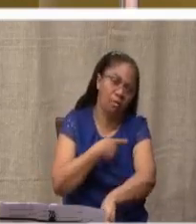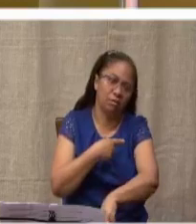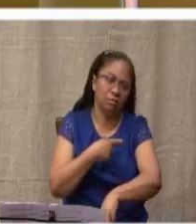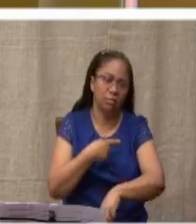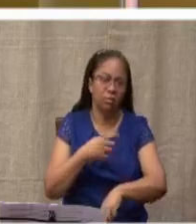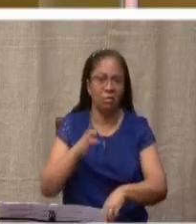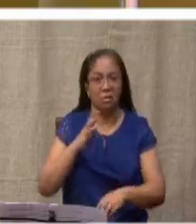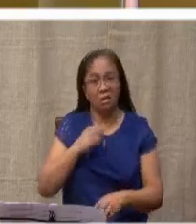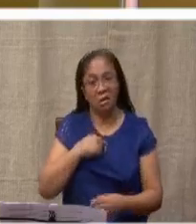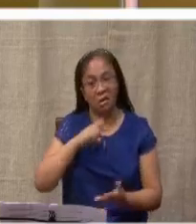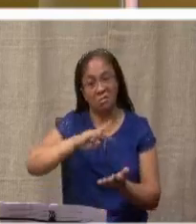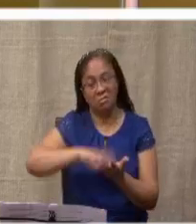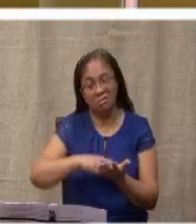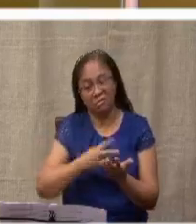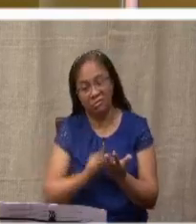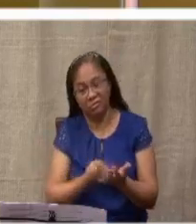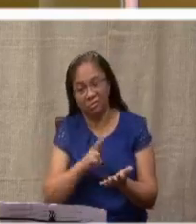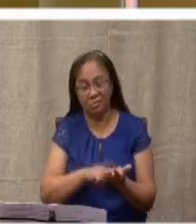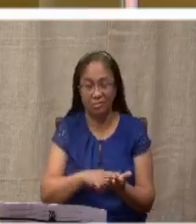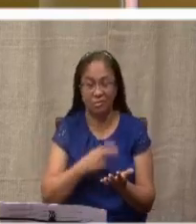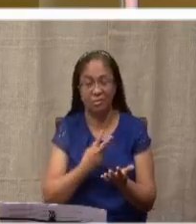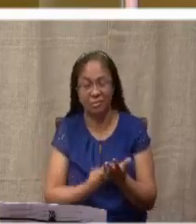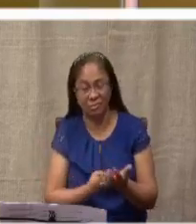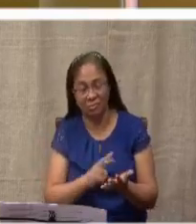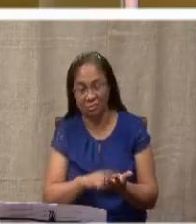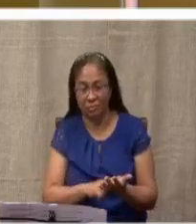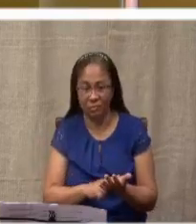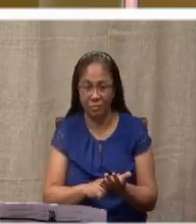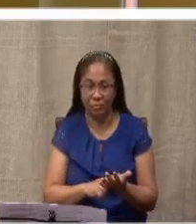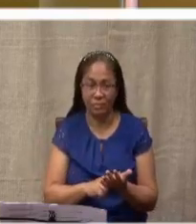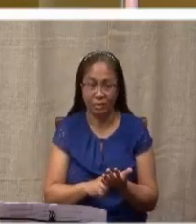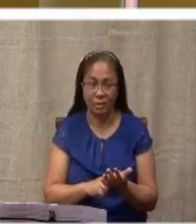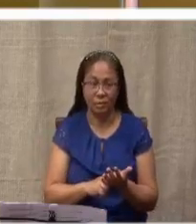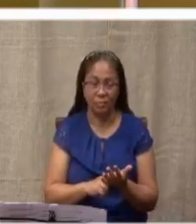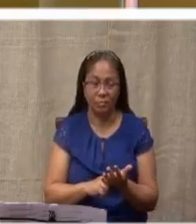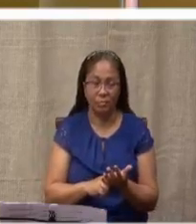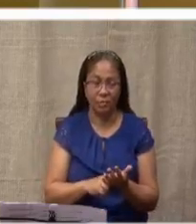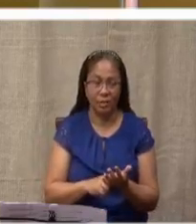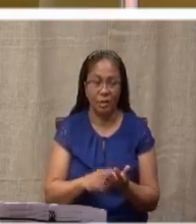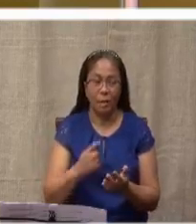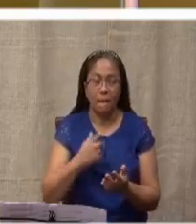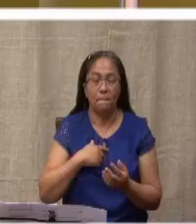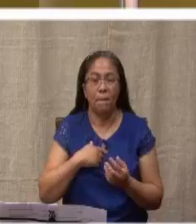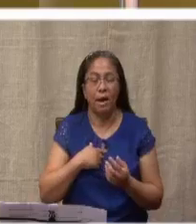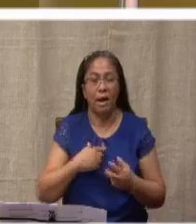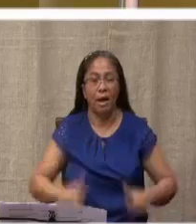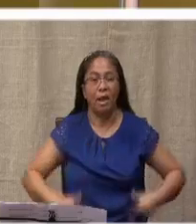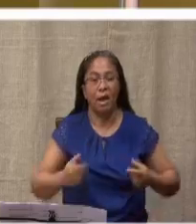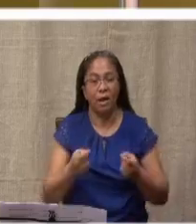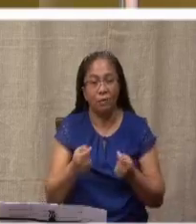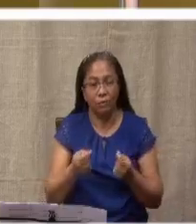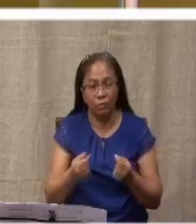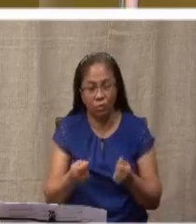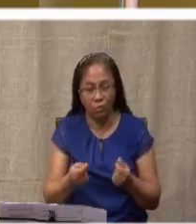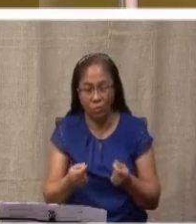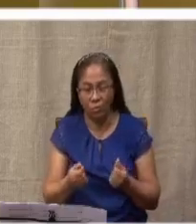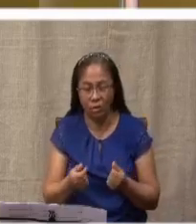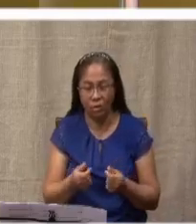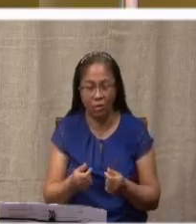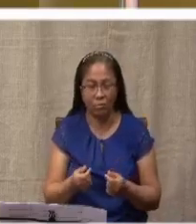restlessly i fret till twilight falls swifter than a weaver shuttle my days have